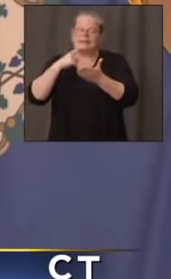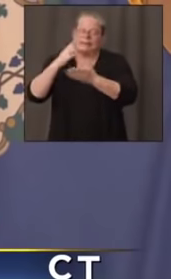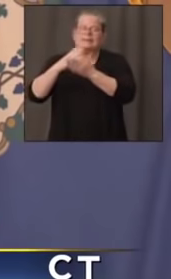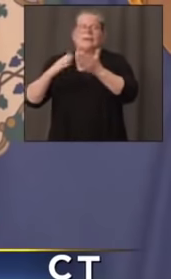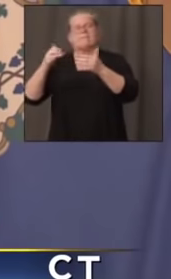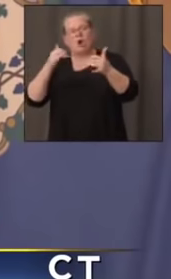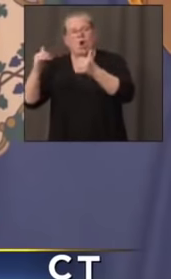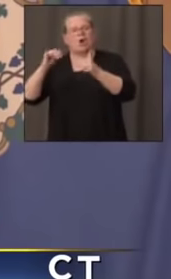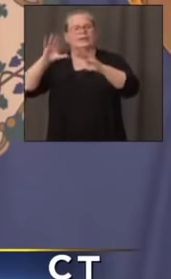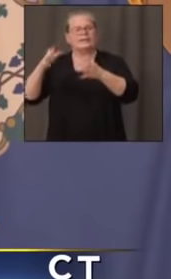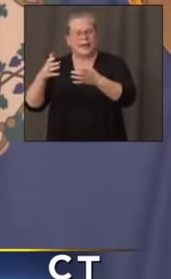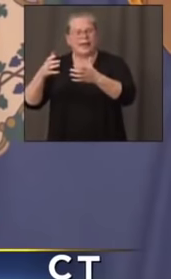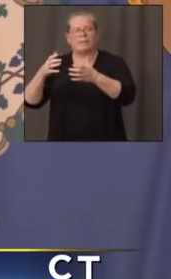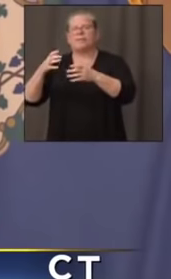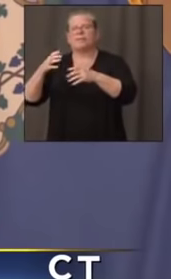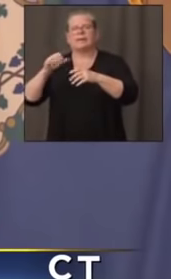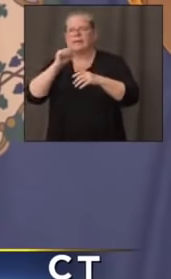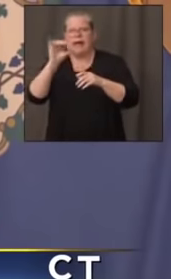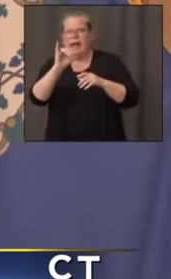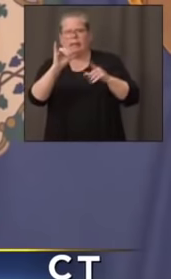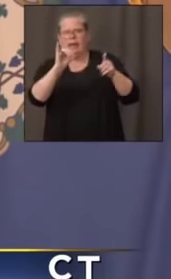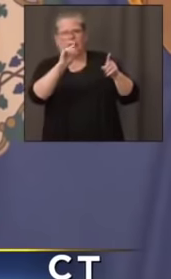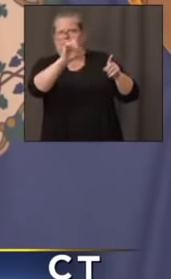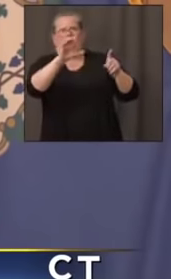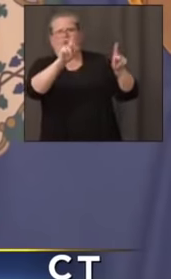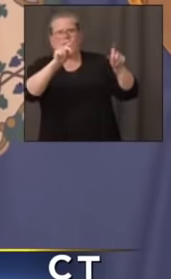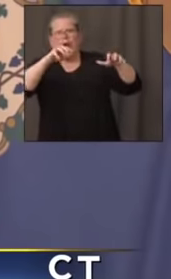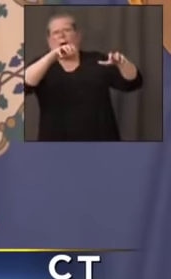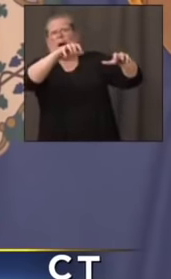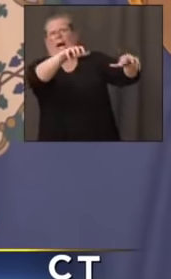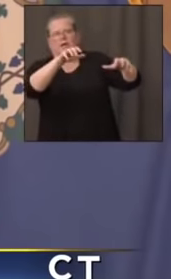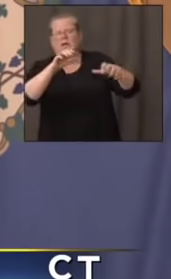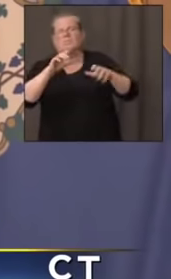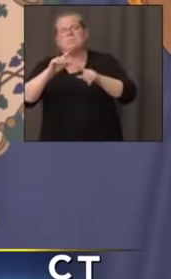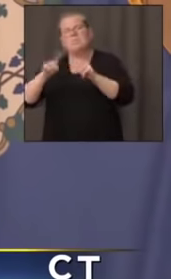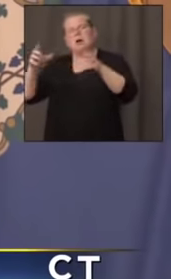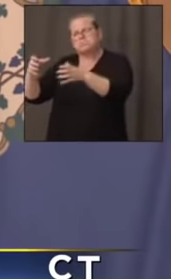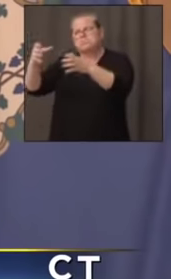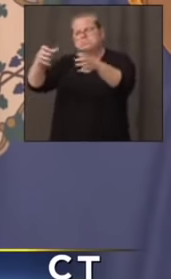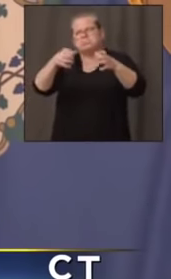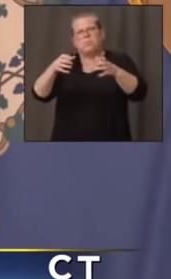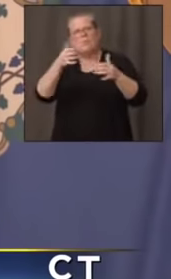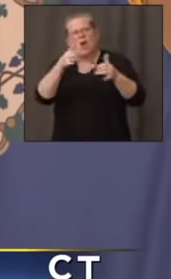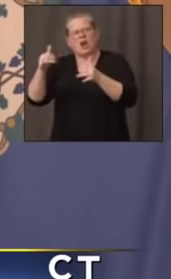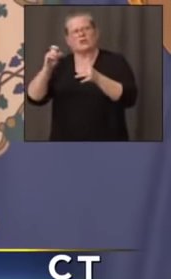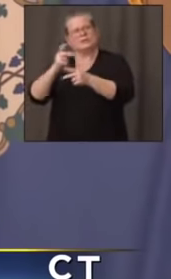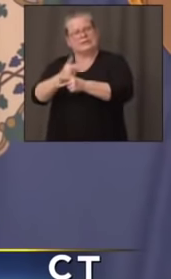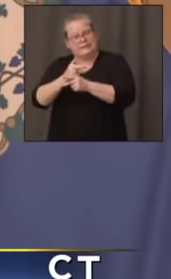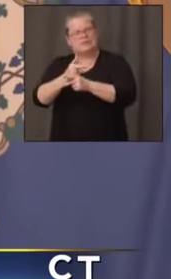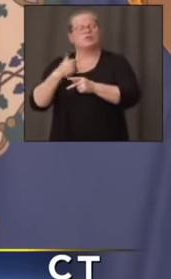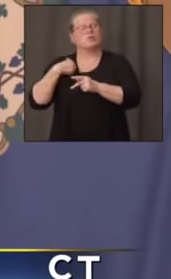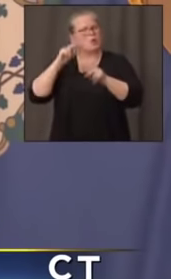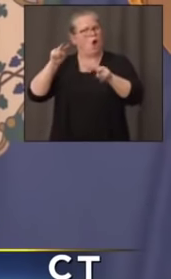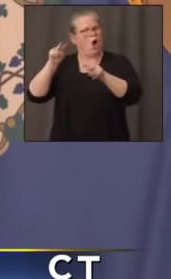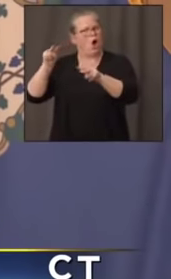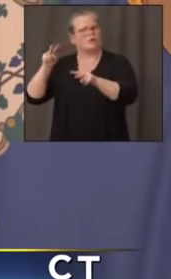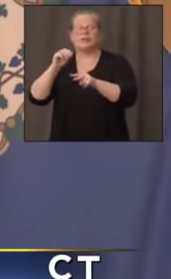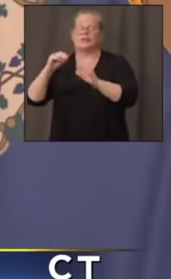potentially, you know, have some real risks there. So we're watching that carefully and reminding everybody to wear the mask. And with